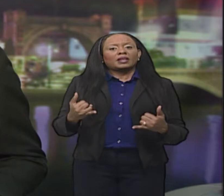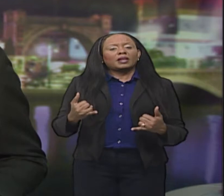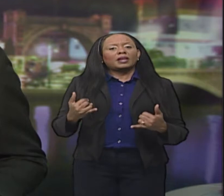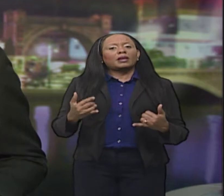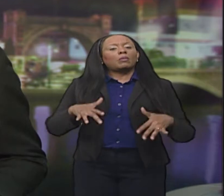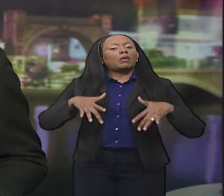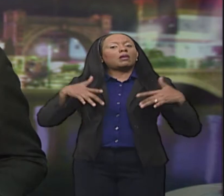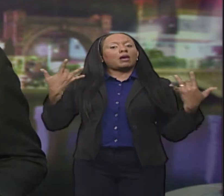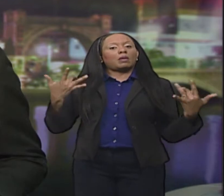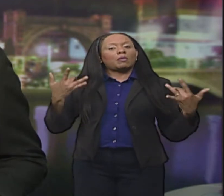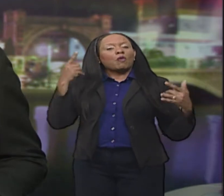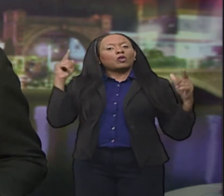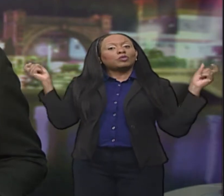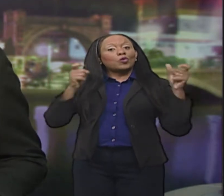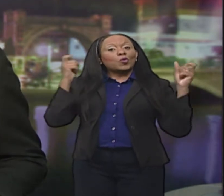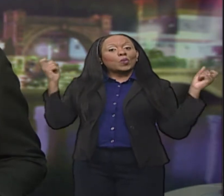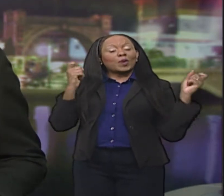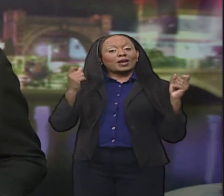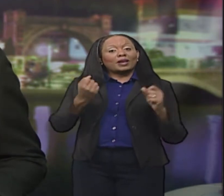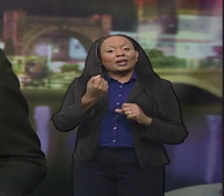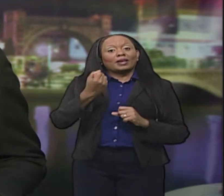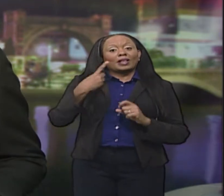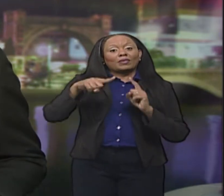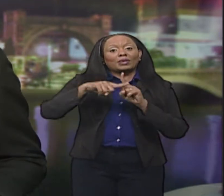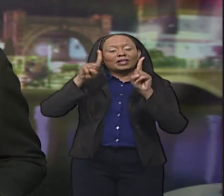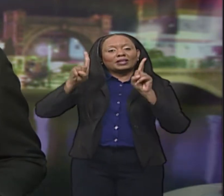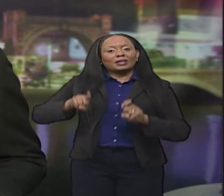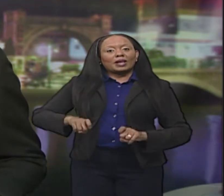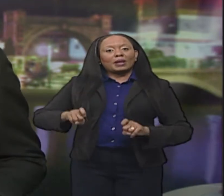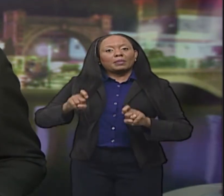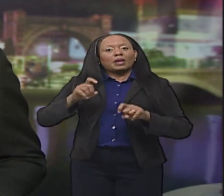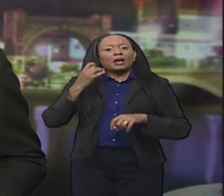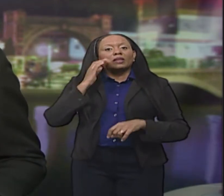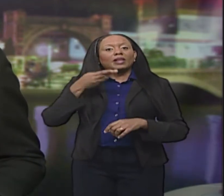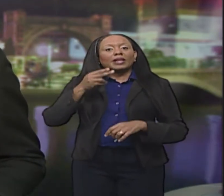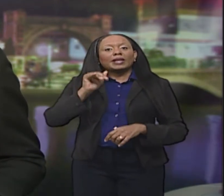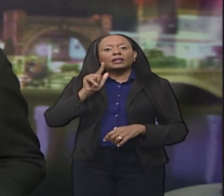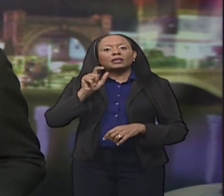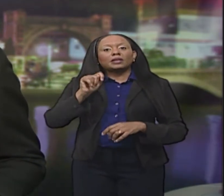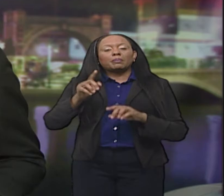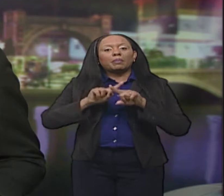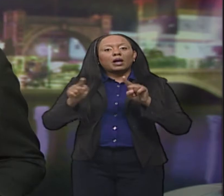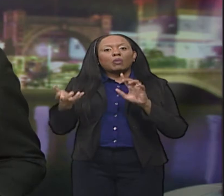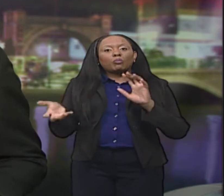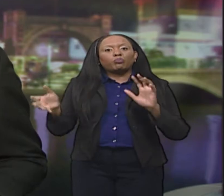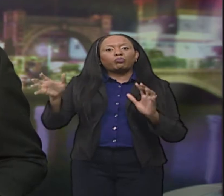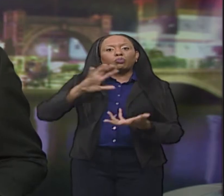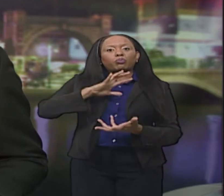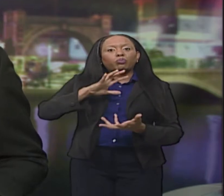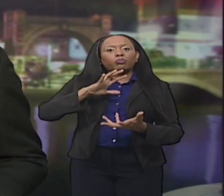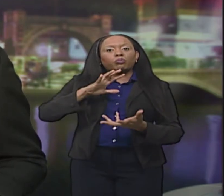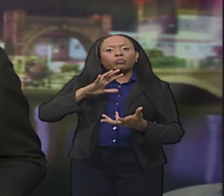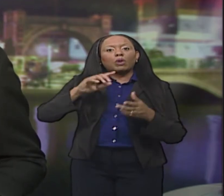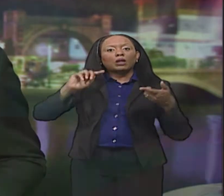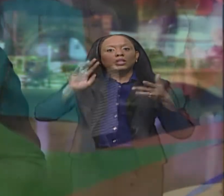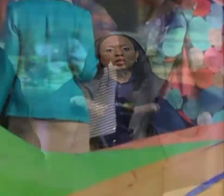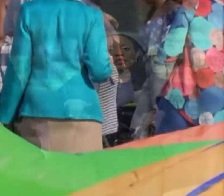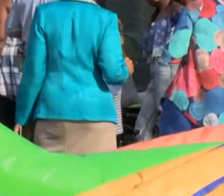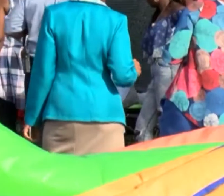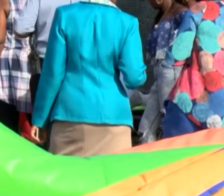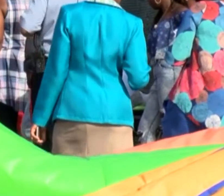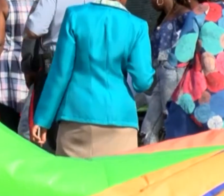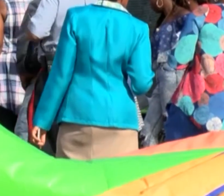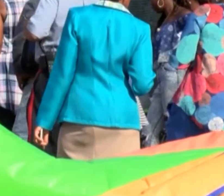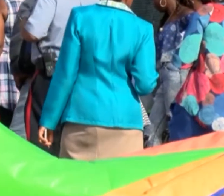of today's common entrance examination at the Hilton Hotel ended up in a mass casualty situation. Around 3:30 this